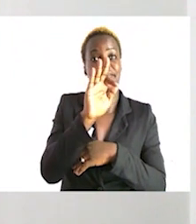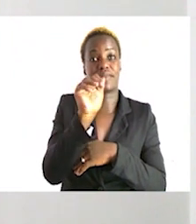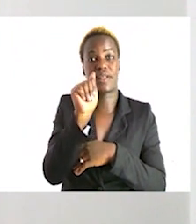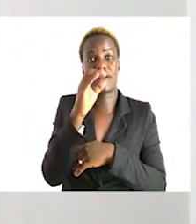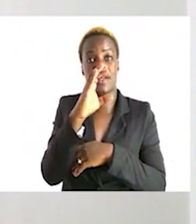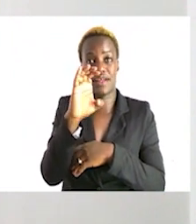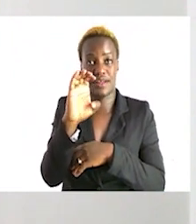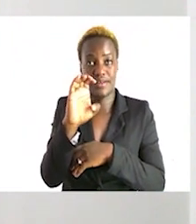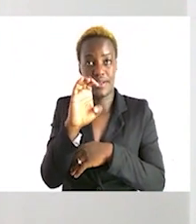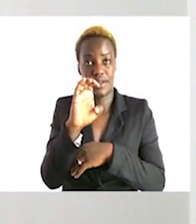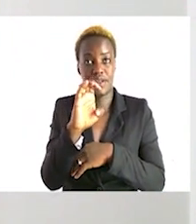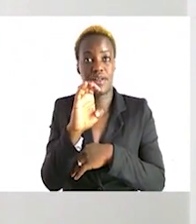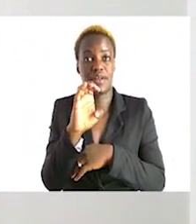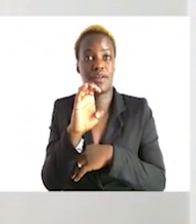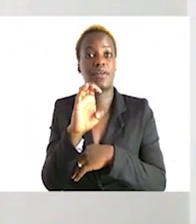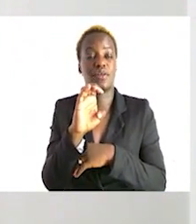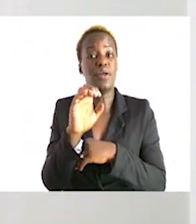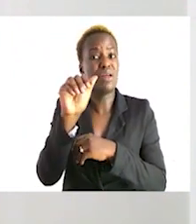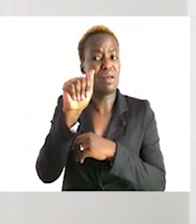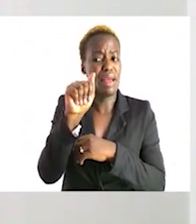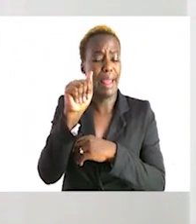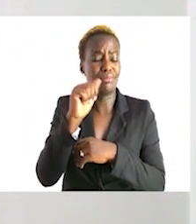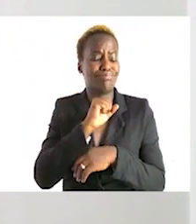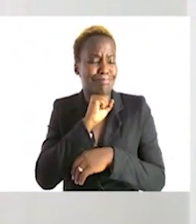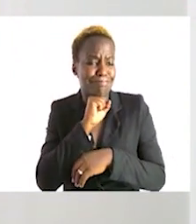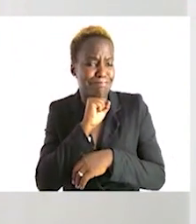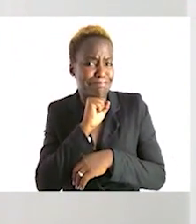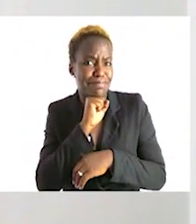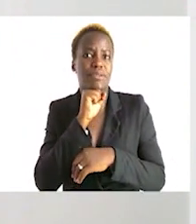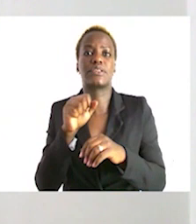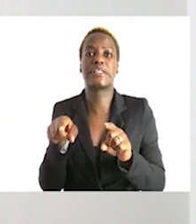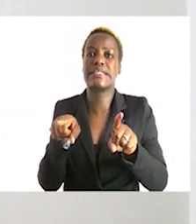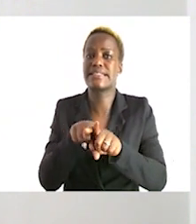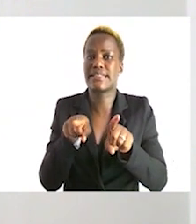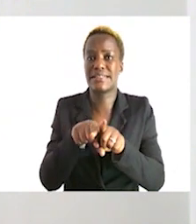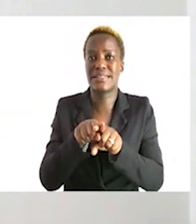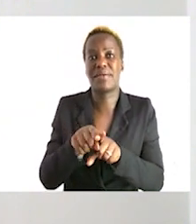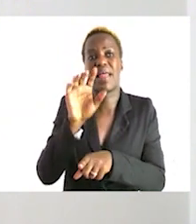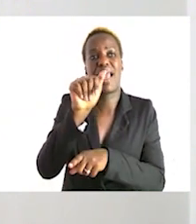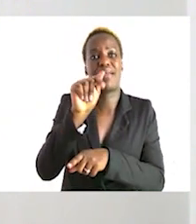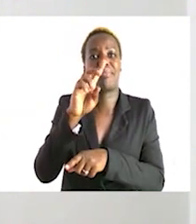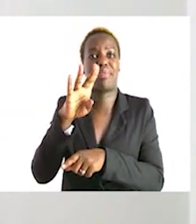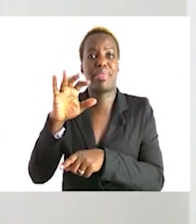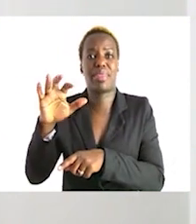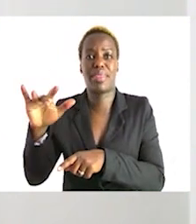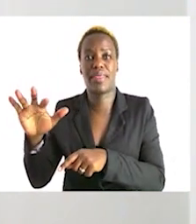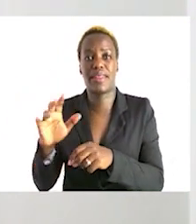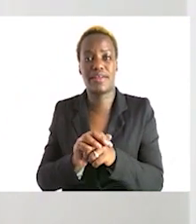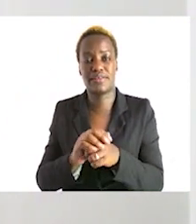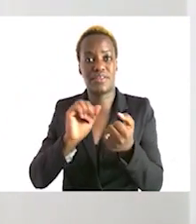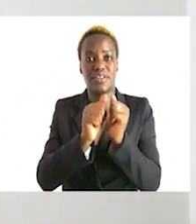hear? You can hear A, is it not? It's exactly the same as the alphabetical name. It doesn't change